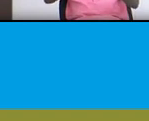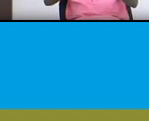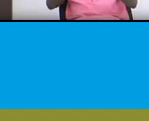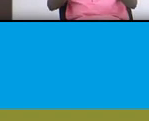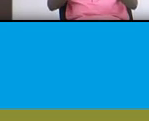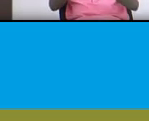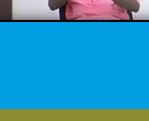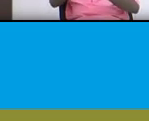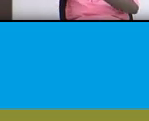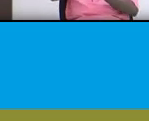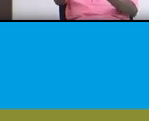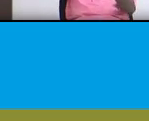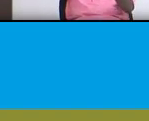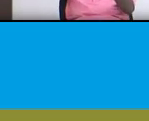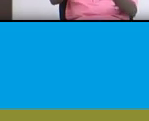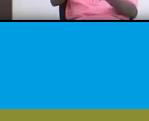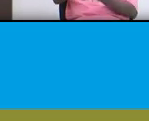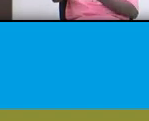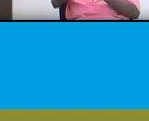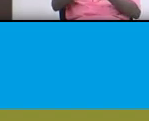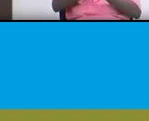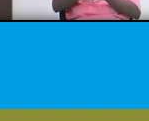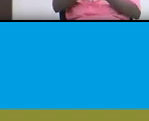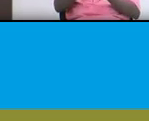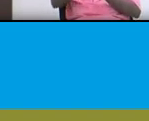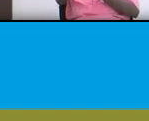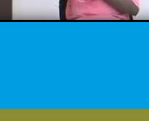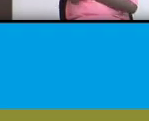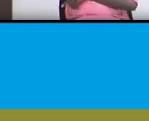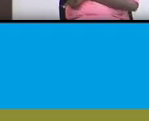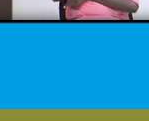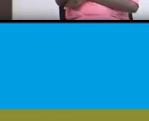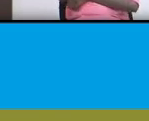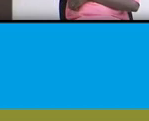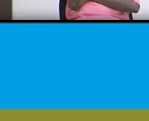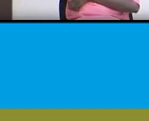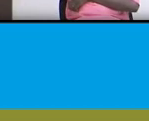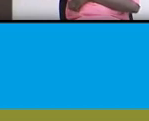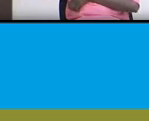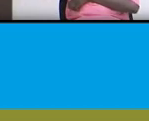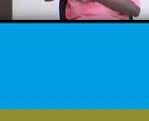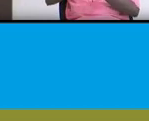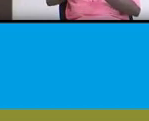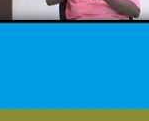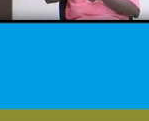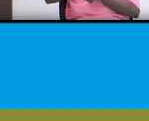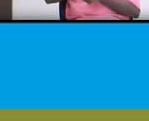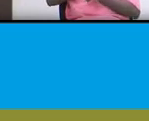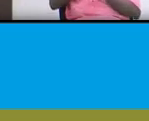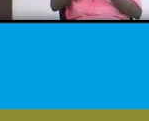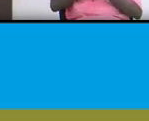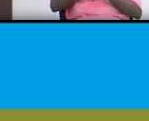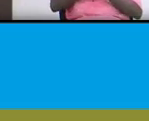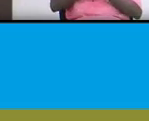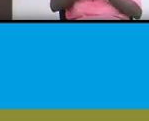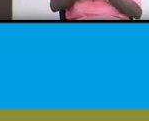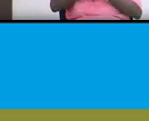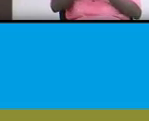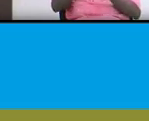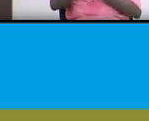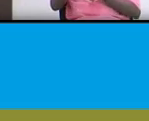I'll write down his name and indicate that he was present. Anyone that did not